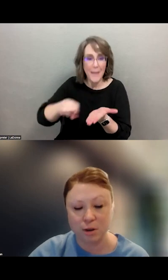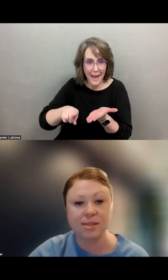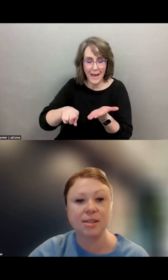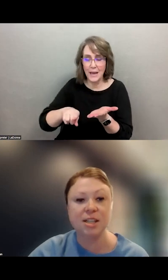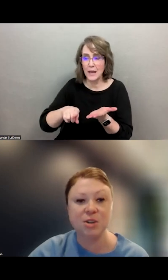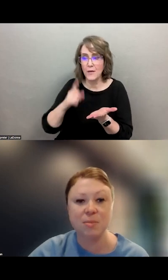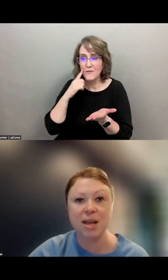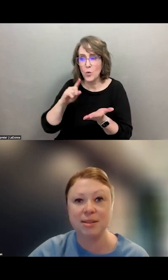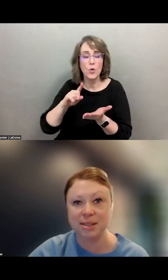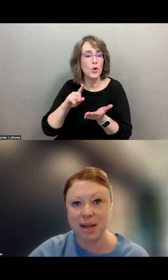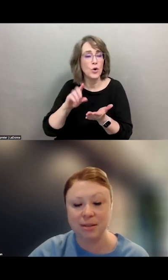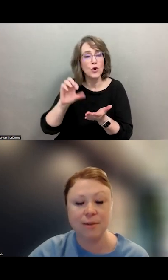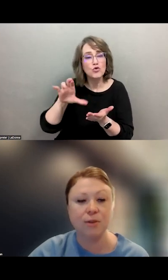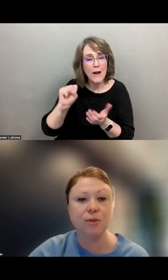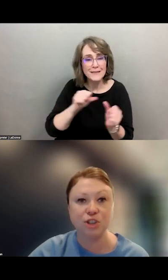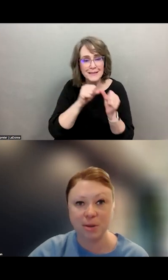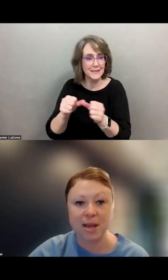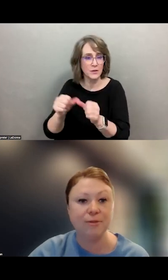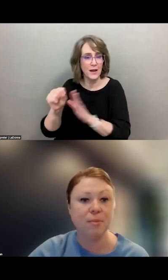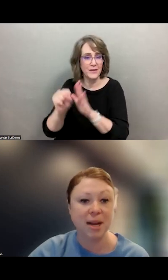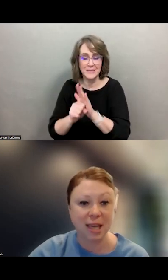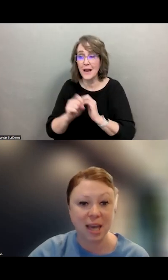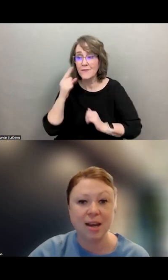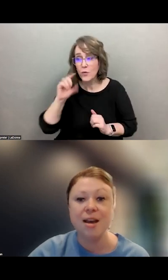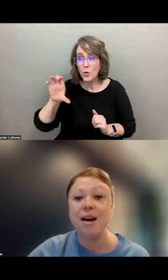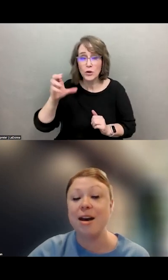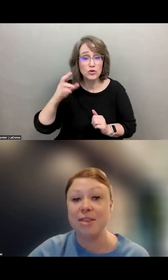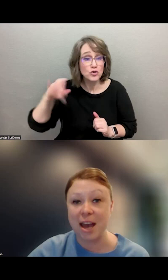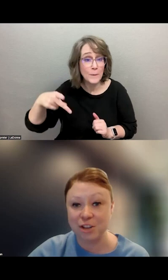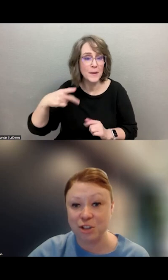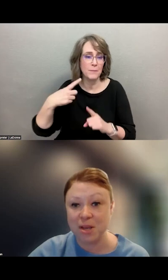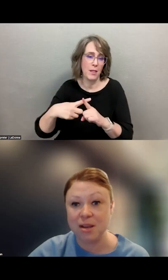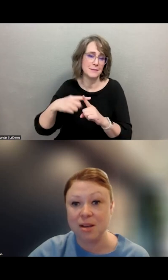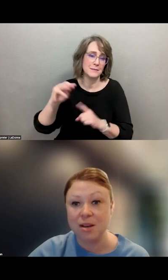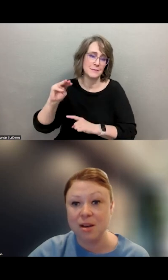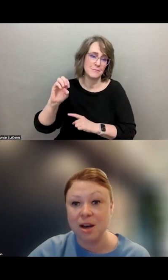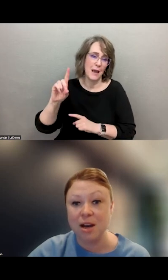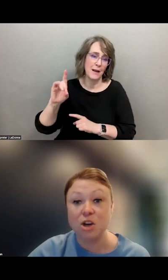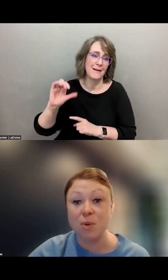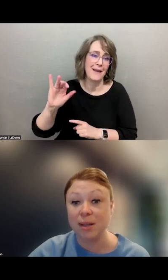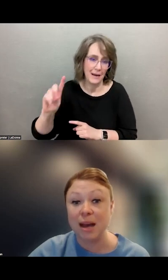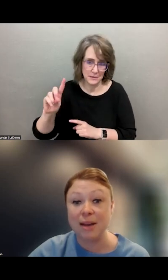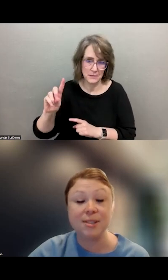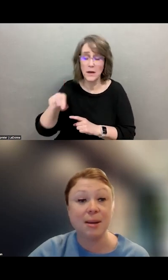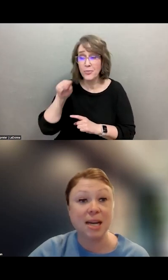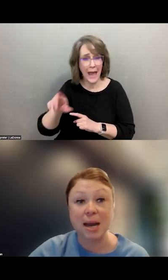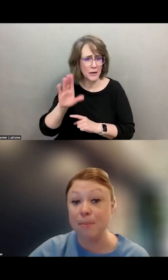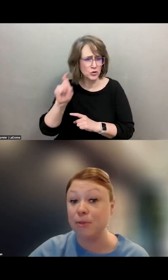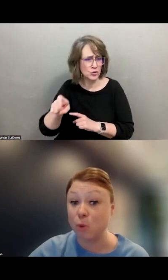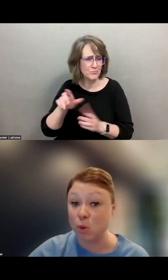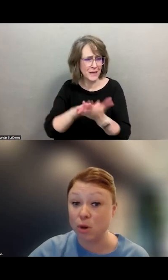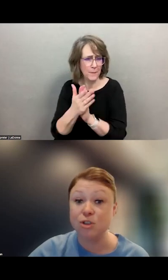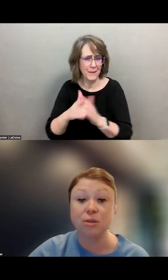the crisis continuum at state level for CHIP and for Medicaid. That should be going live